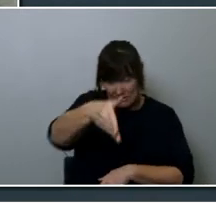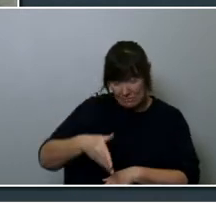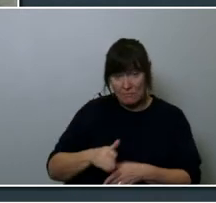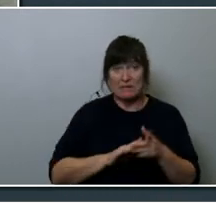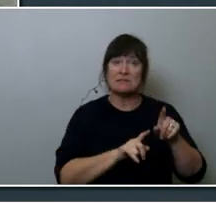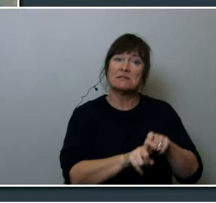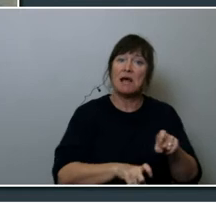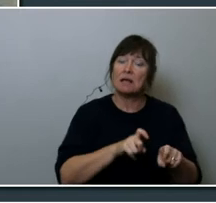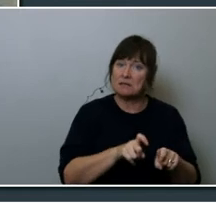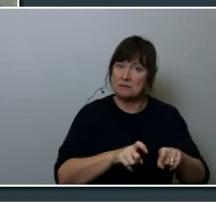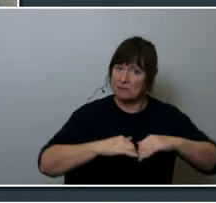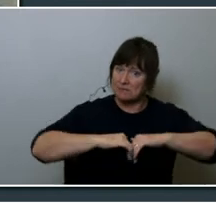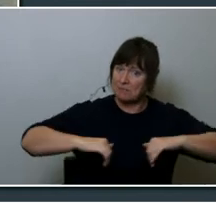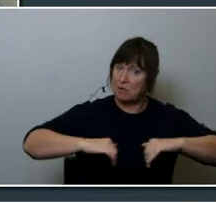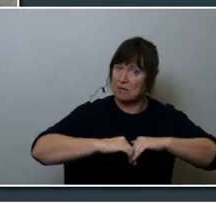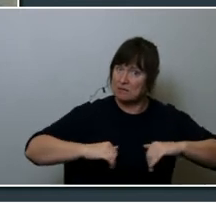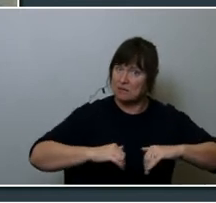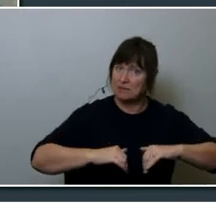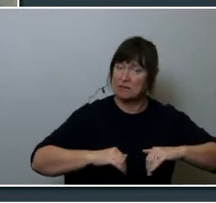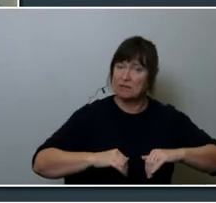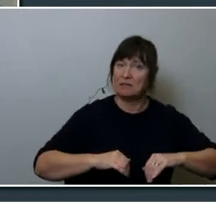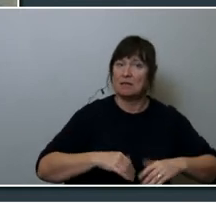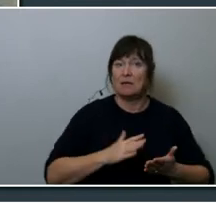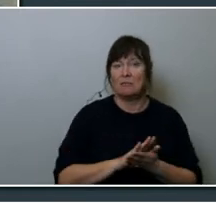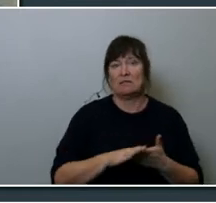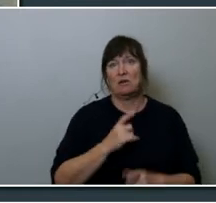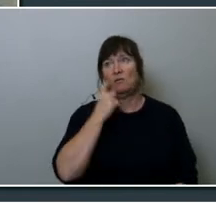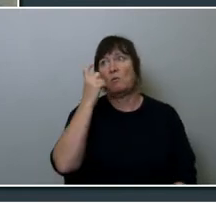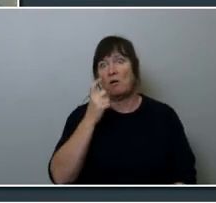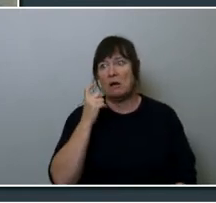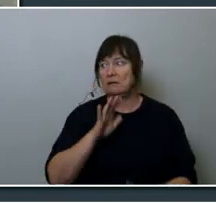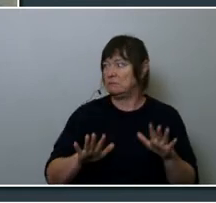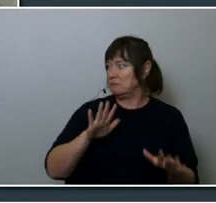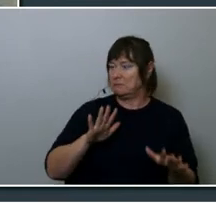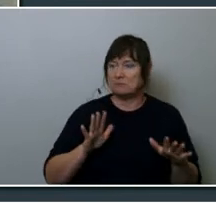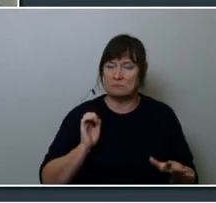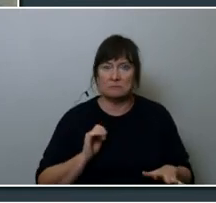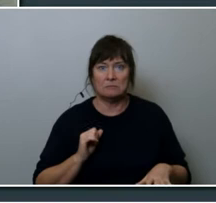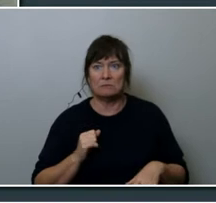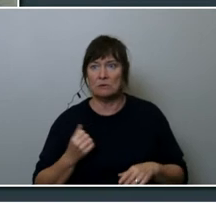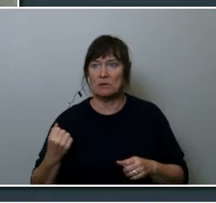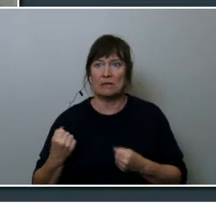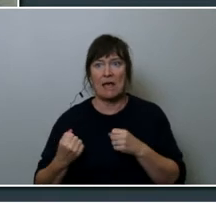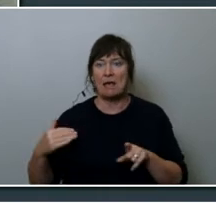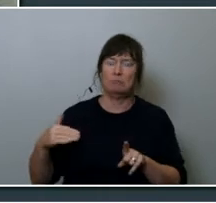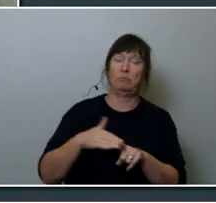and vehicle users the peace of mind of not having to interact.